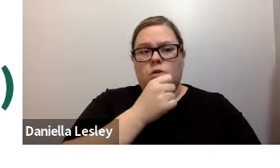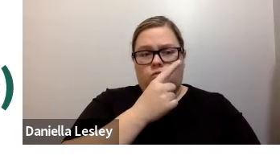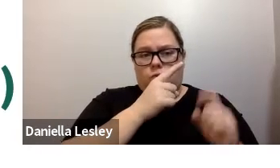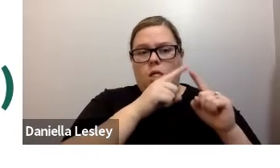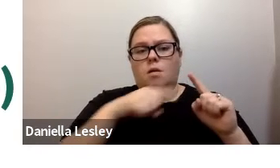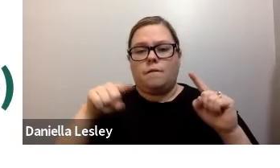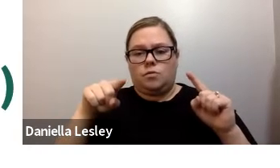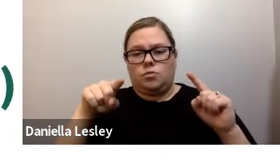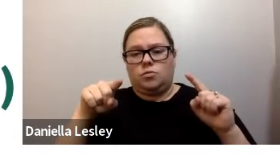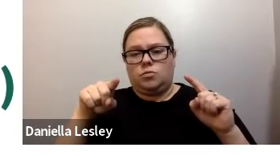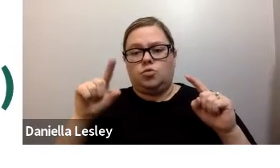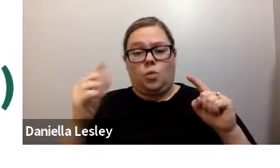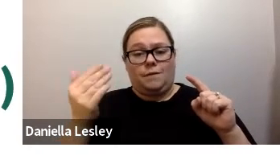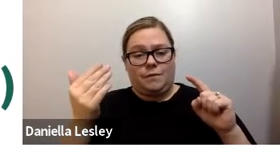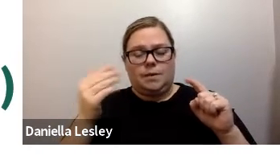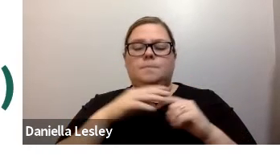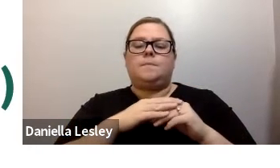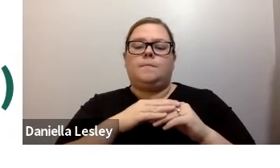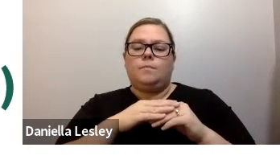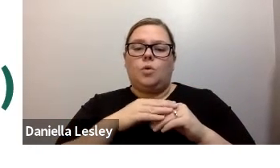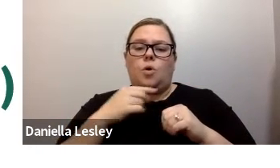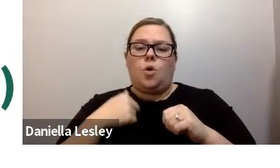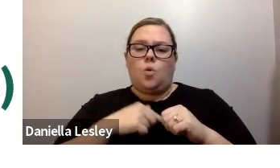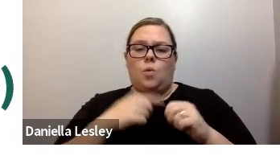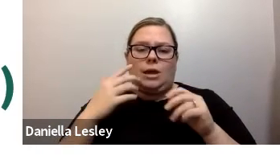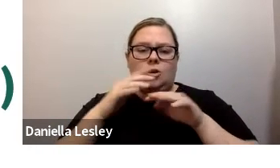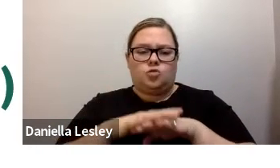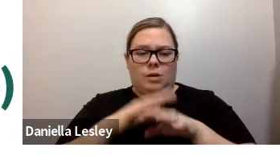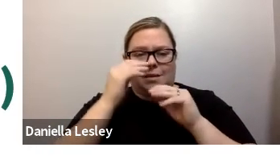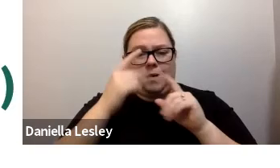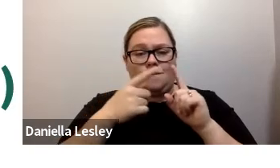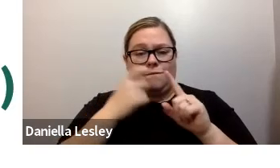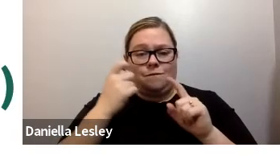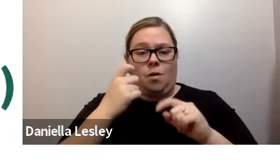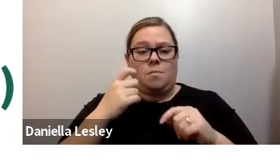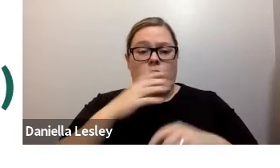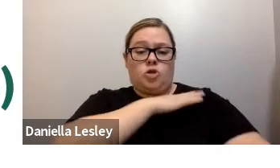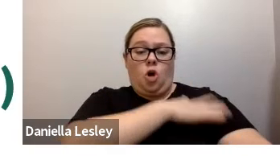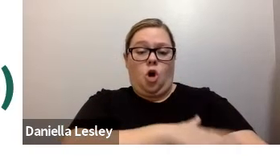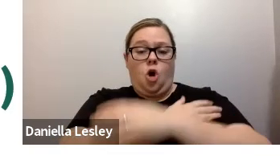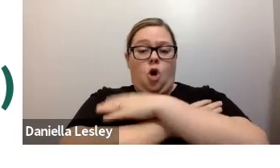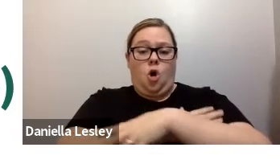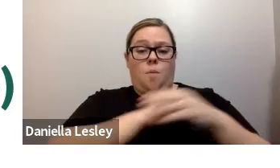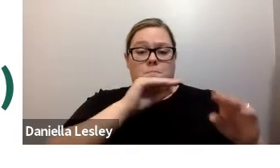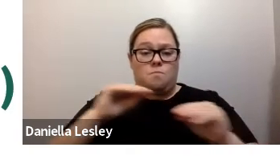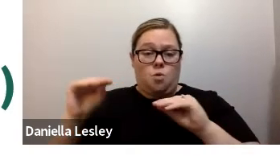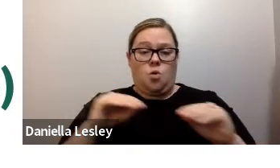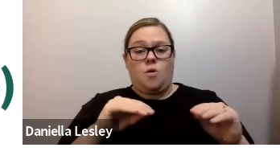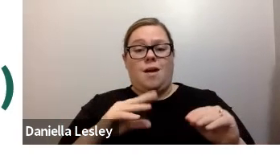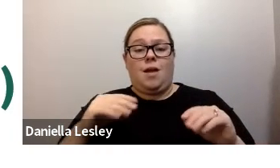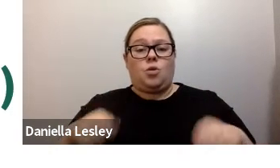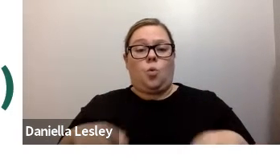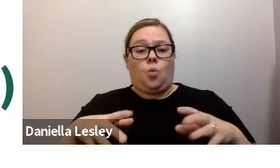till 2015, where we integrated information from the upper extremity arm movement and the wheel rotation monitor